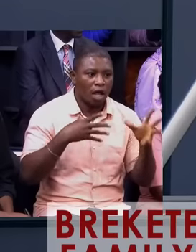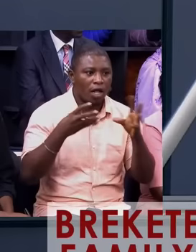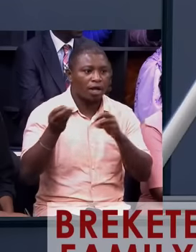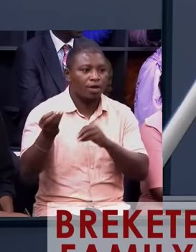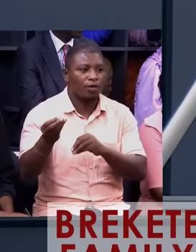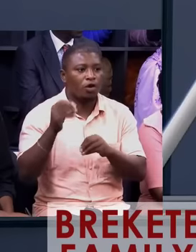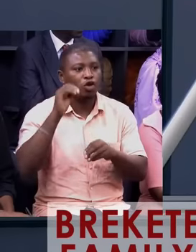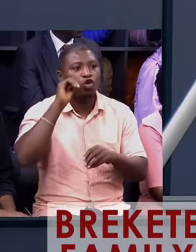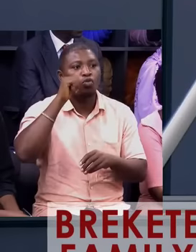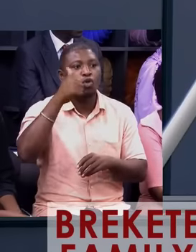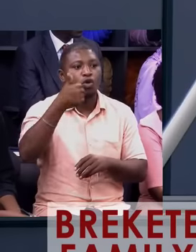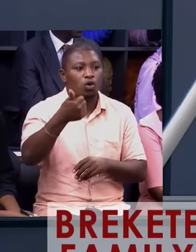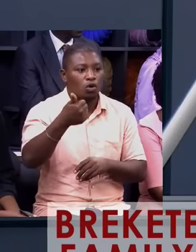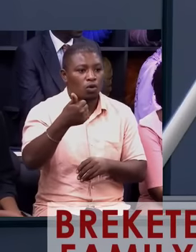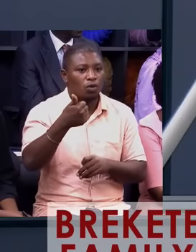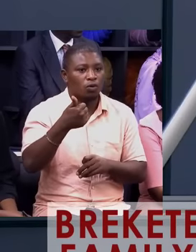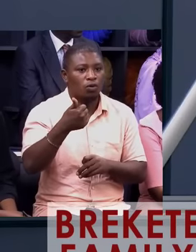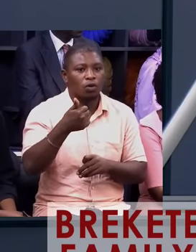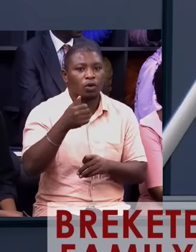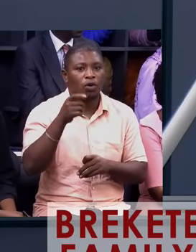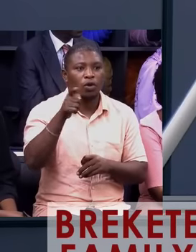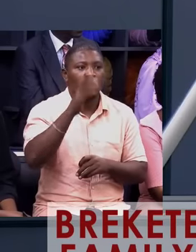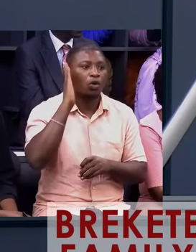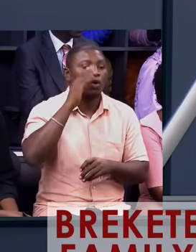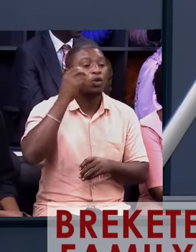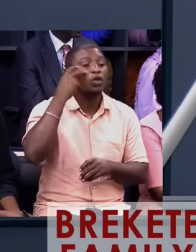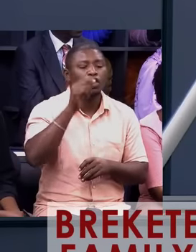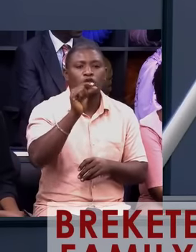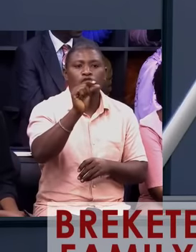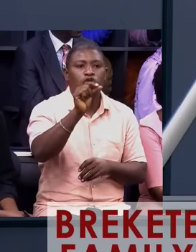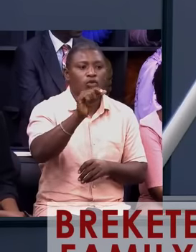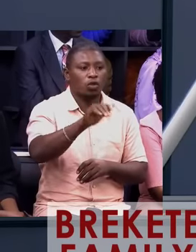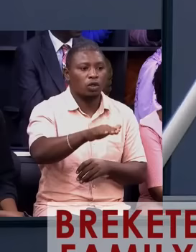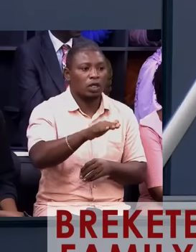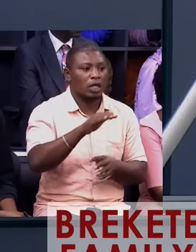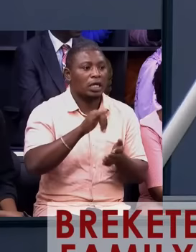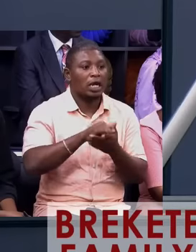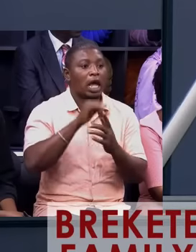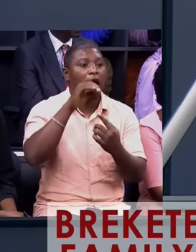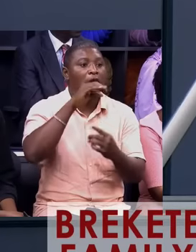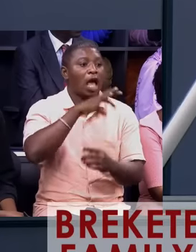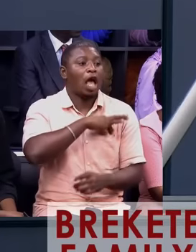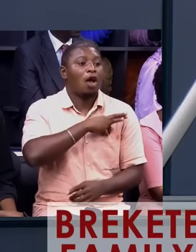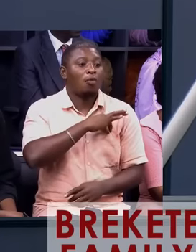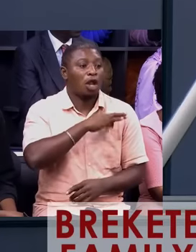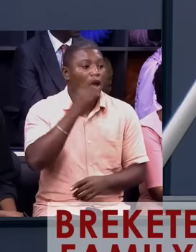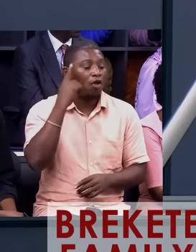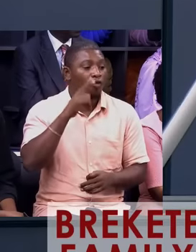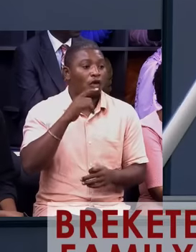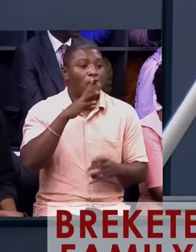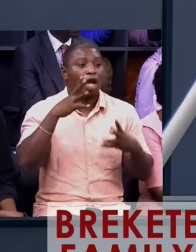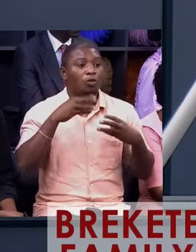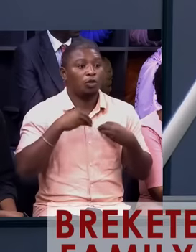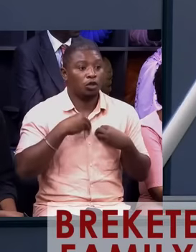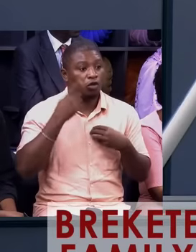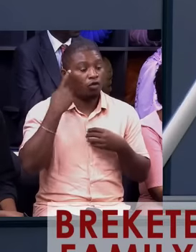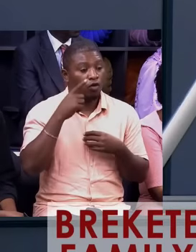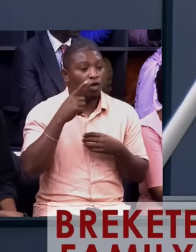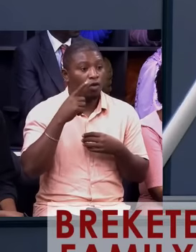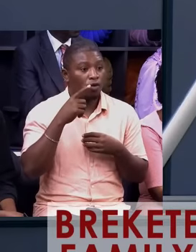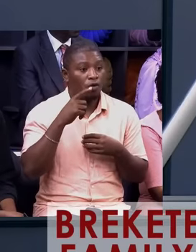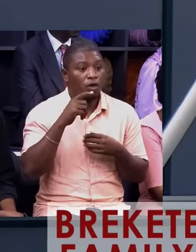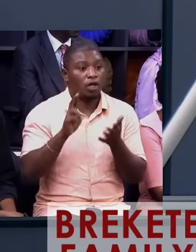stud tomorrow I go see small P we apply for admission for Nile